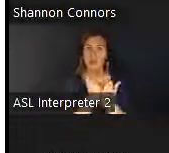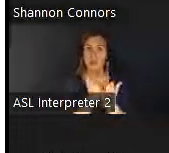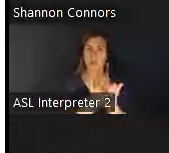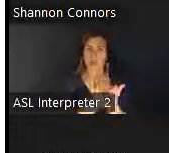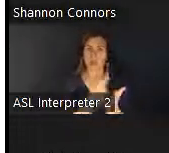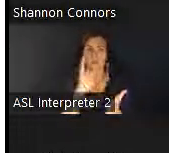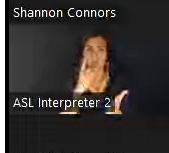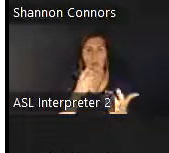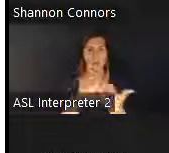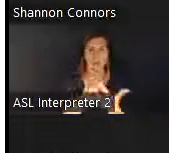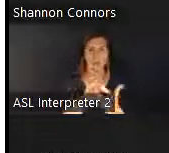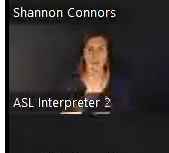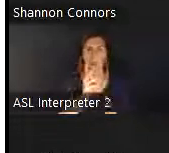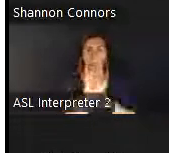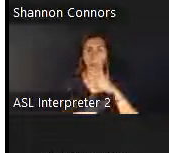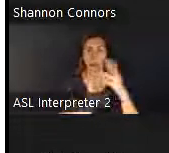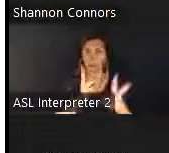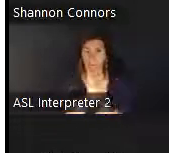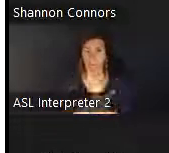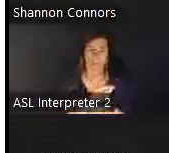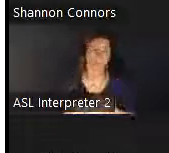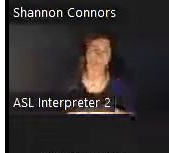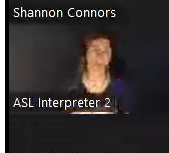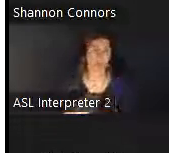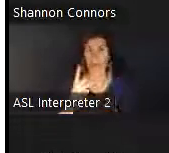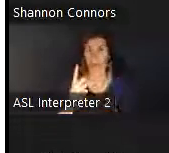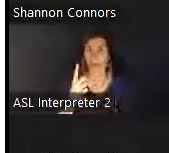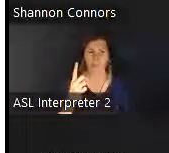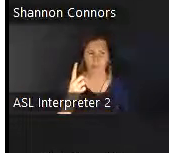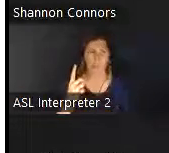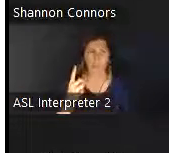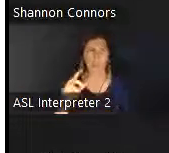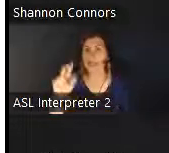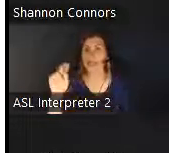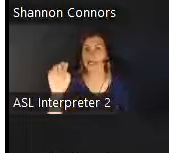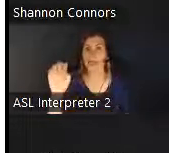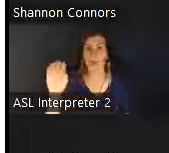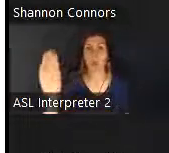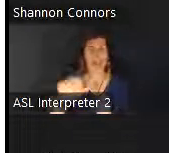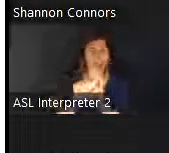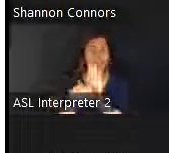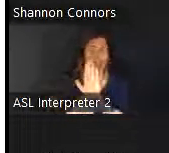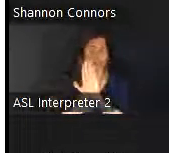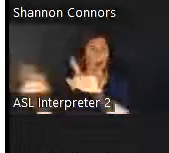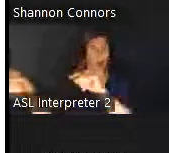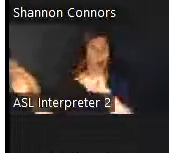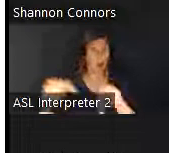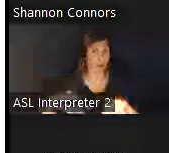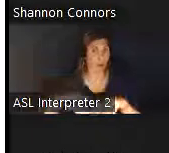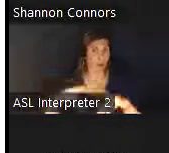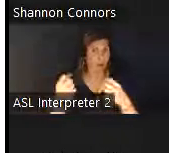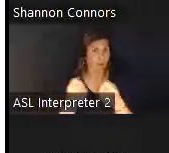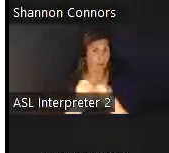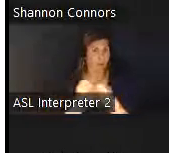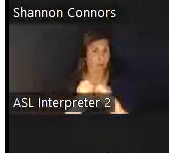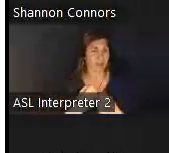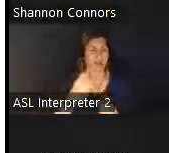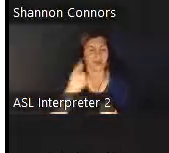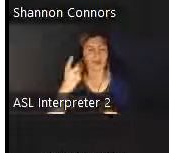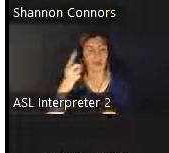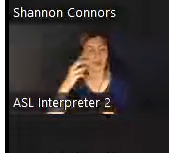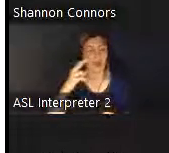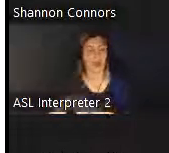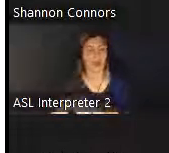world project. So we had a great group from Nebraska come to one of our workshops. They were looking at wildlife habitat and